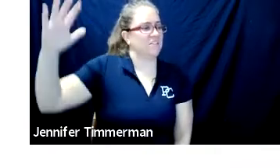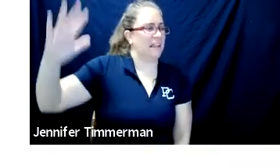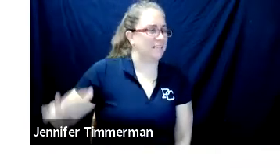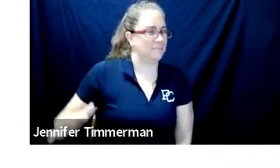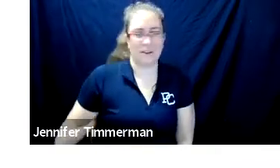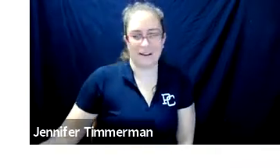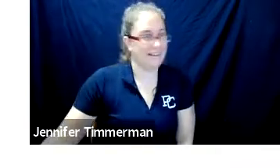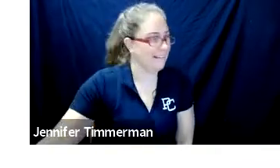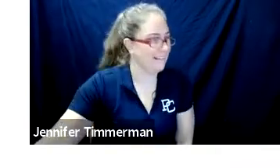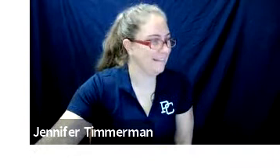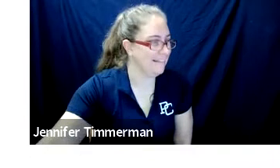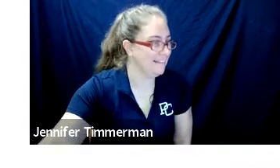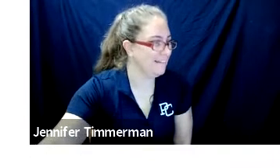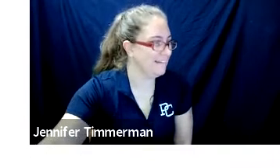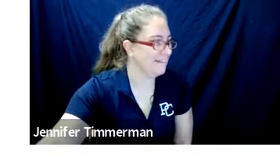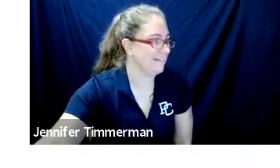can't see your hands. I'm sorry.